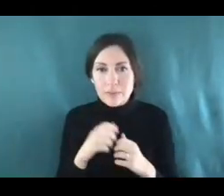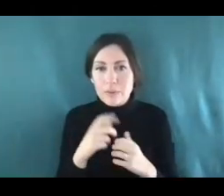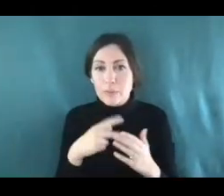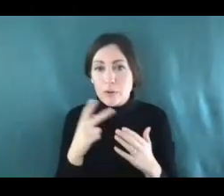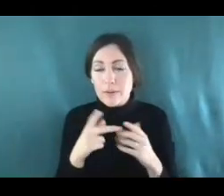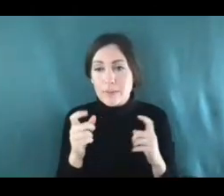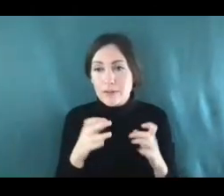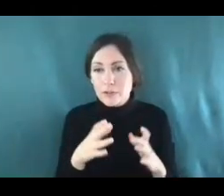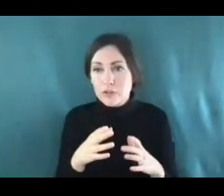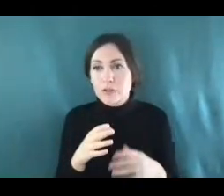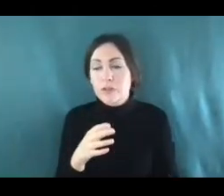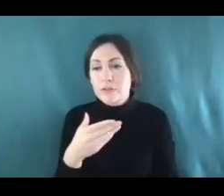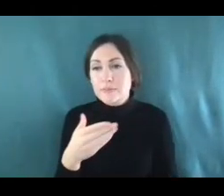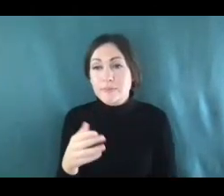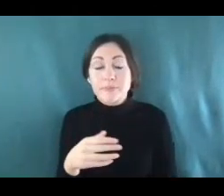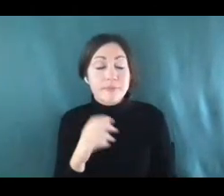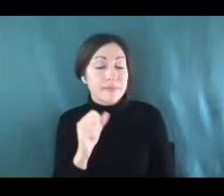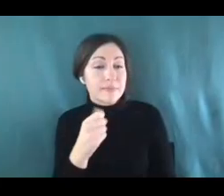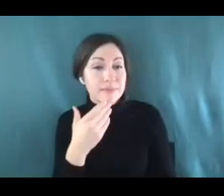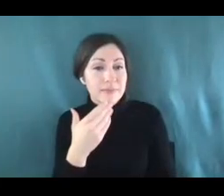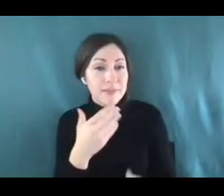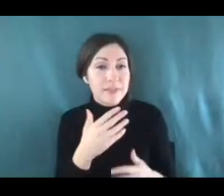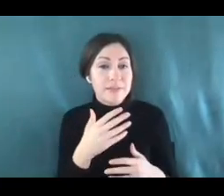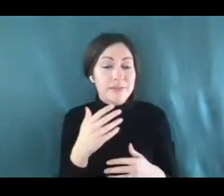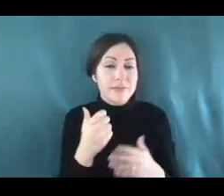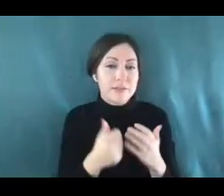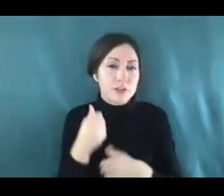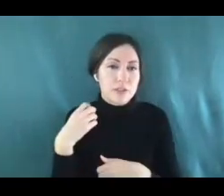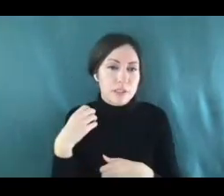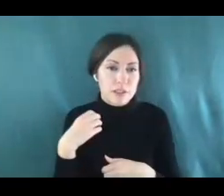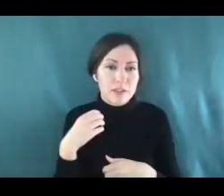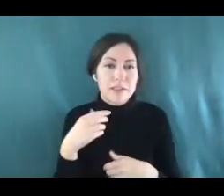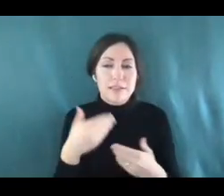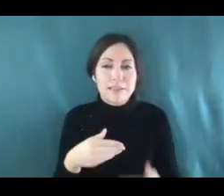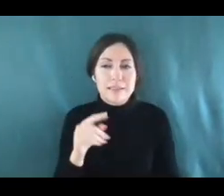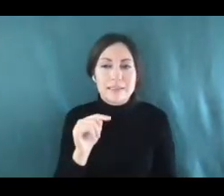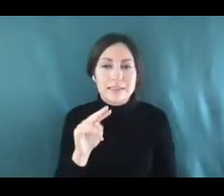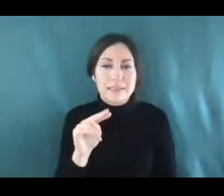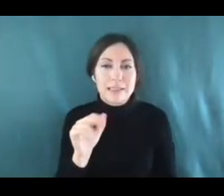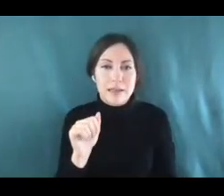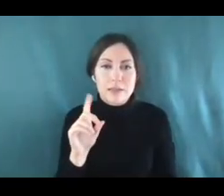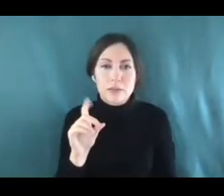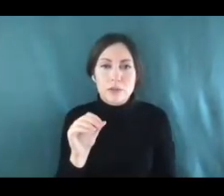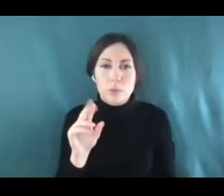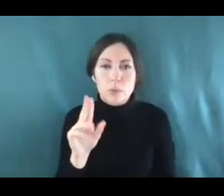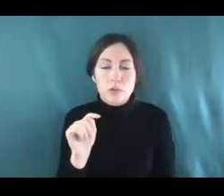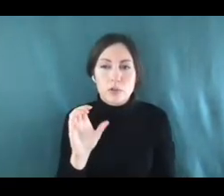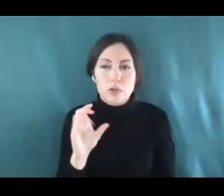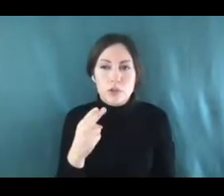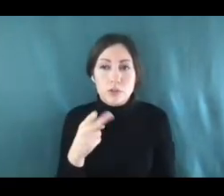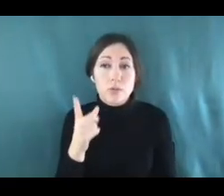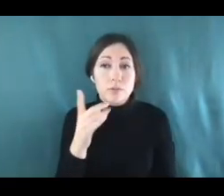proceed. Yes, thank you, Mr. Chair. This is Tina Dorch for the record. And as you mentioned, the last two presentations